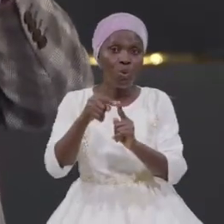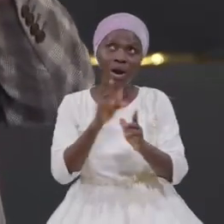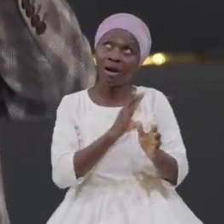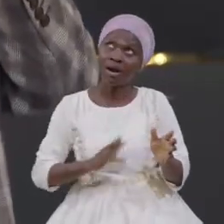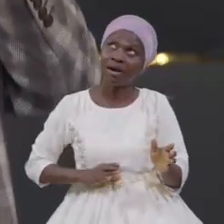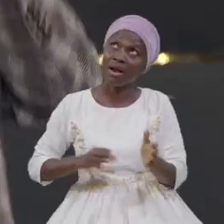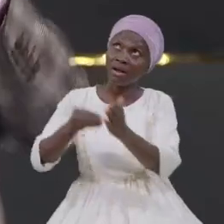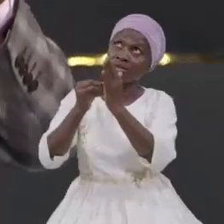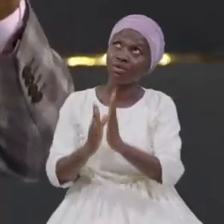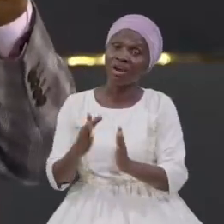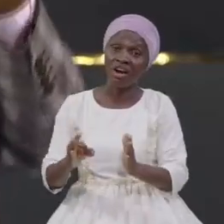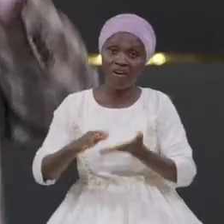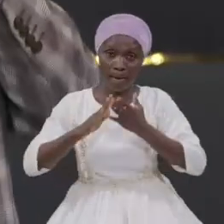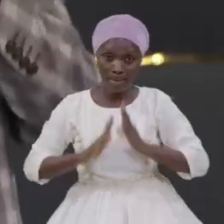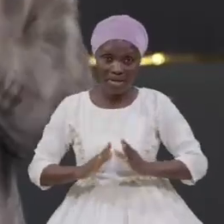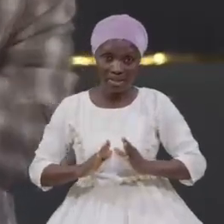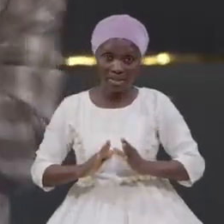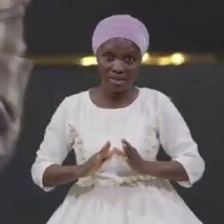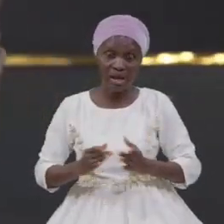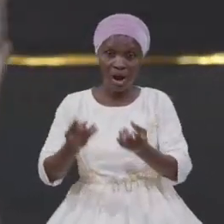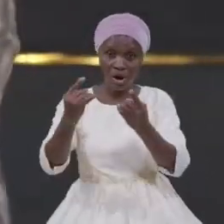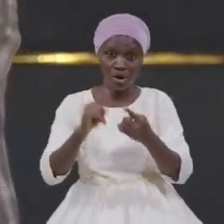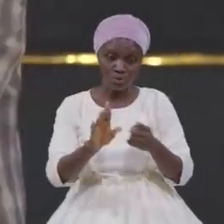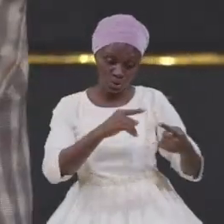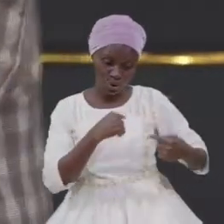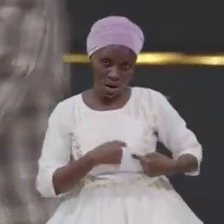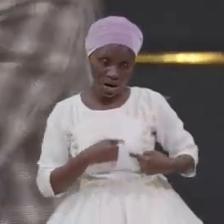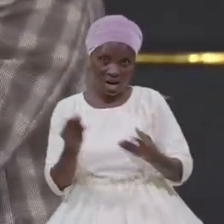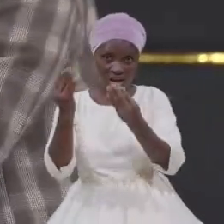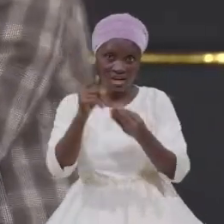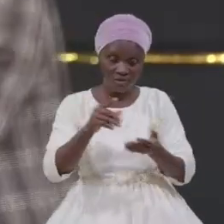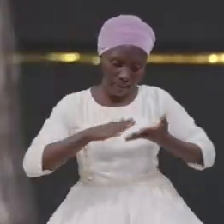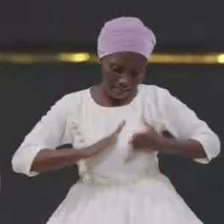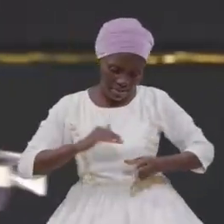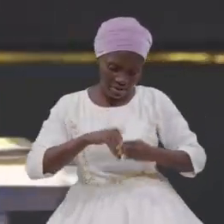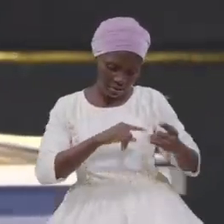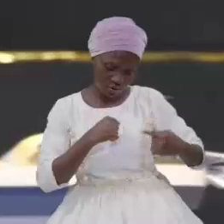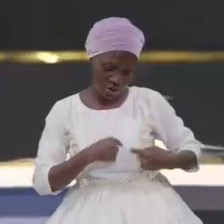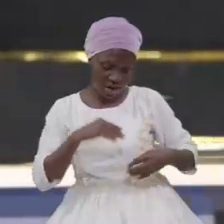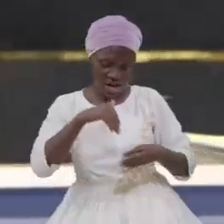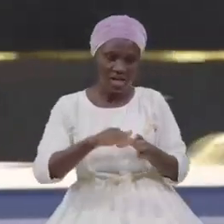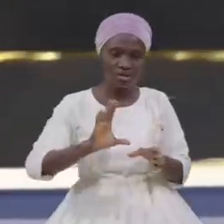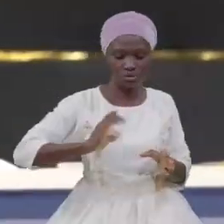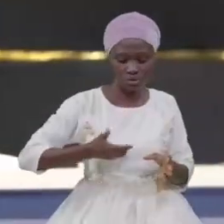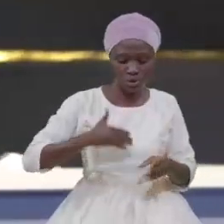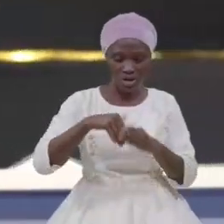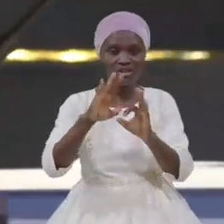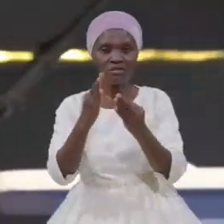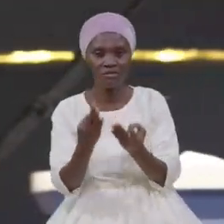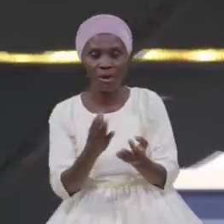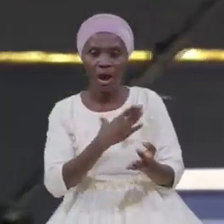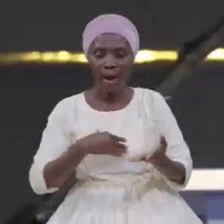bring you peace in your heart, peace in your soul, peace in your family, and peace as much as